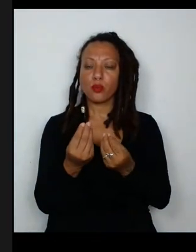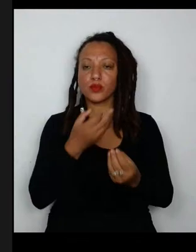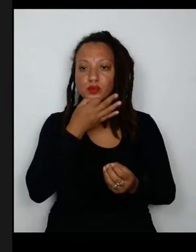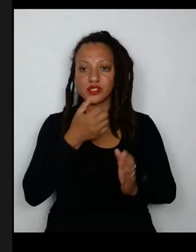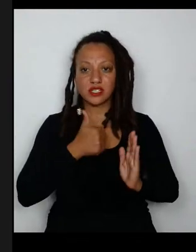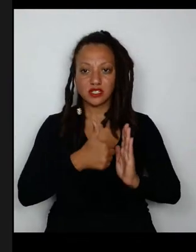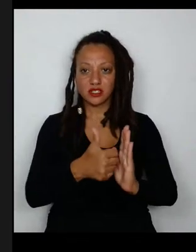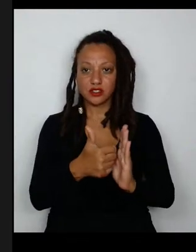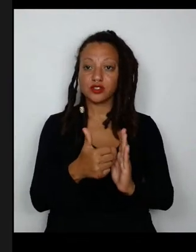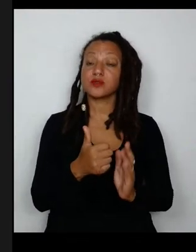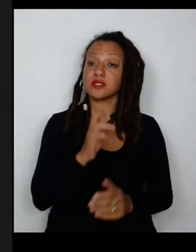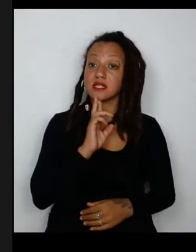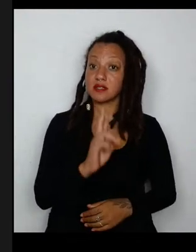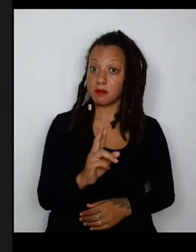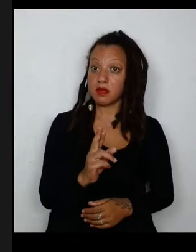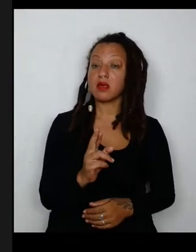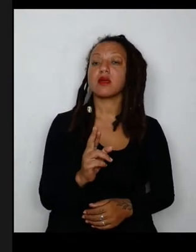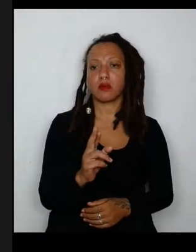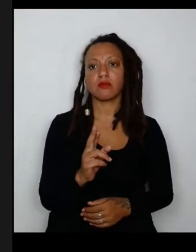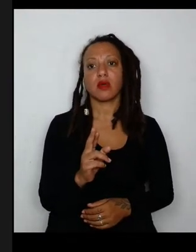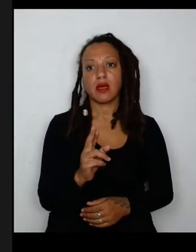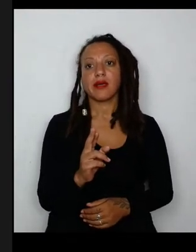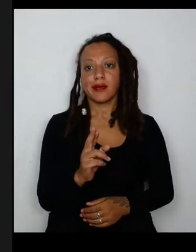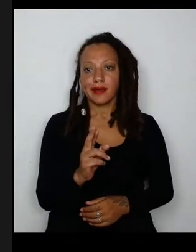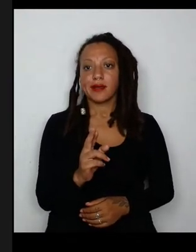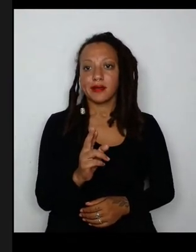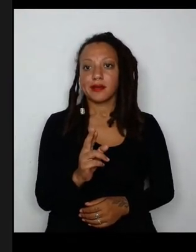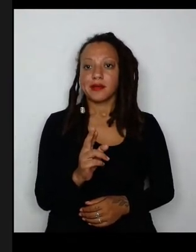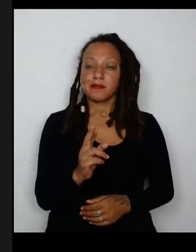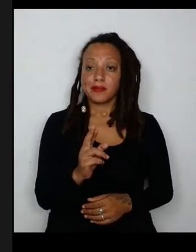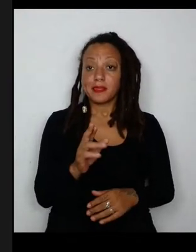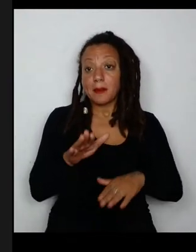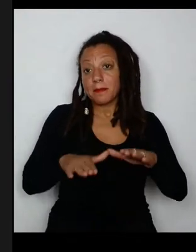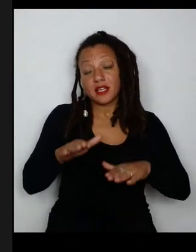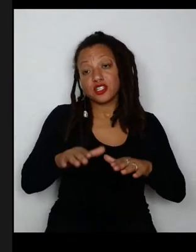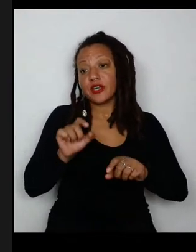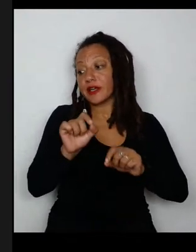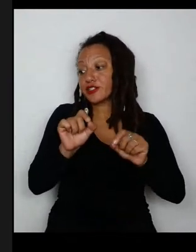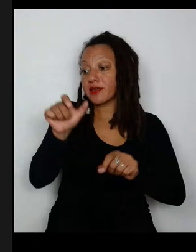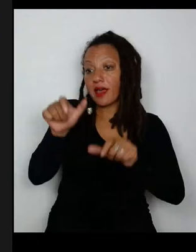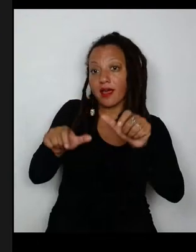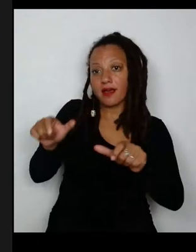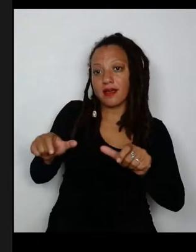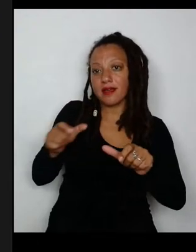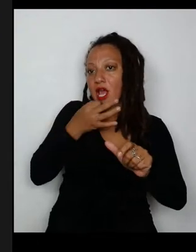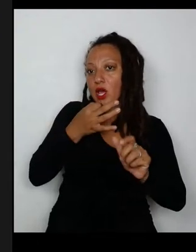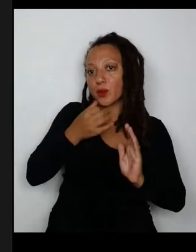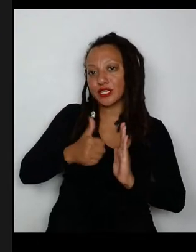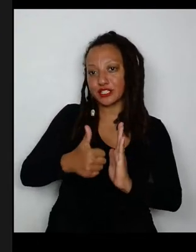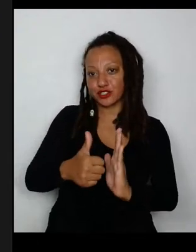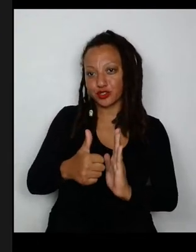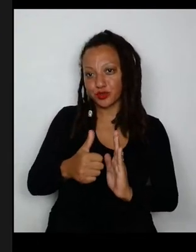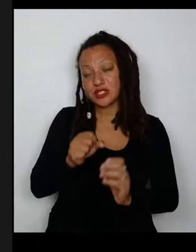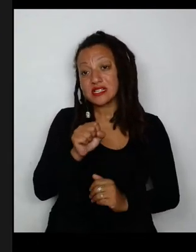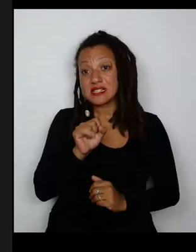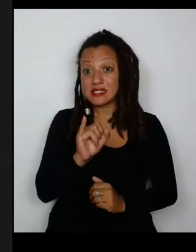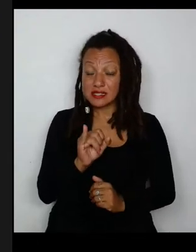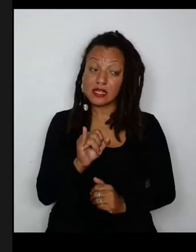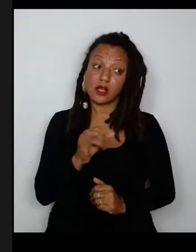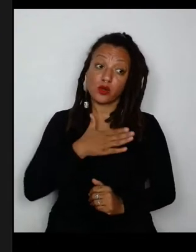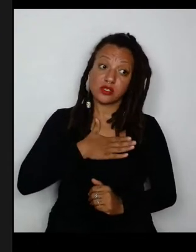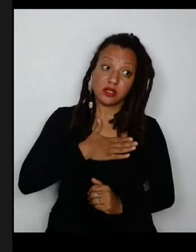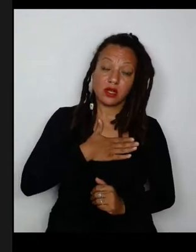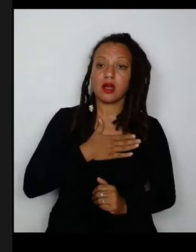were you know broadly favorable to his art or not but i think um there are so